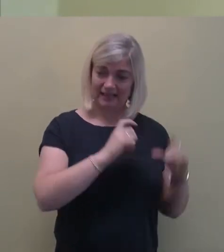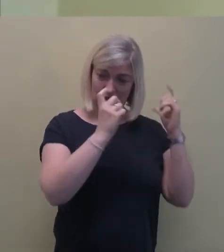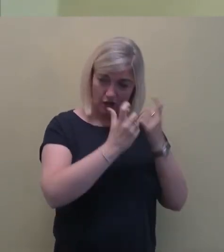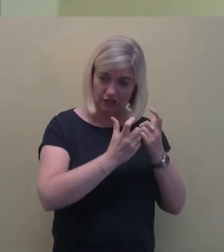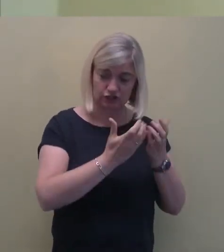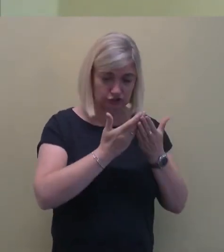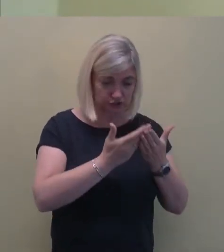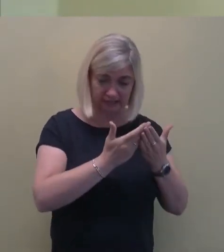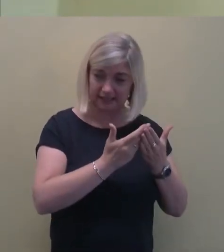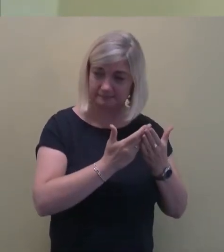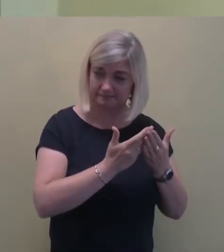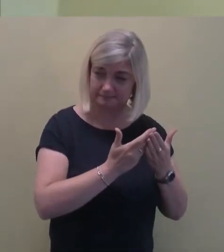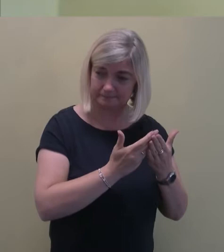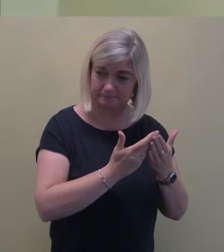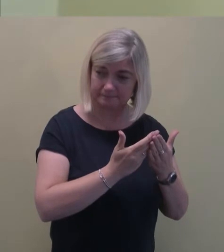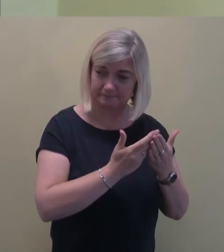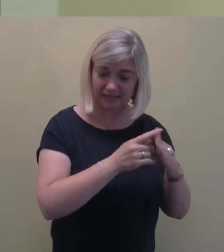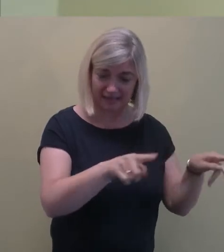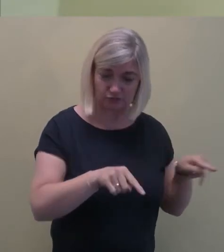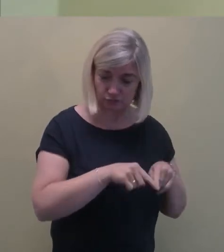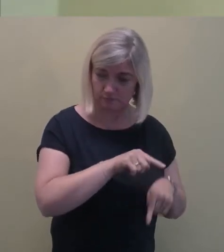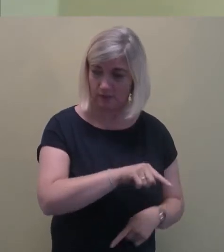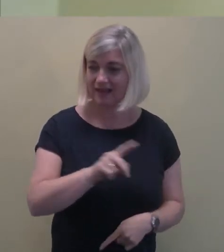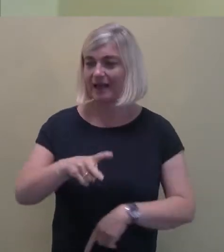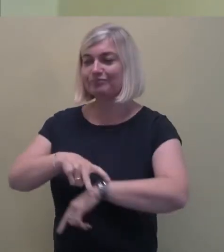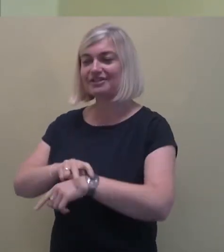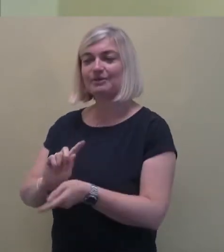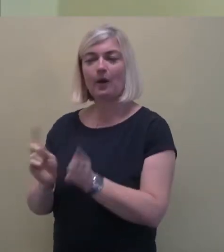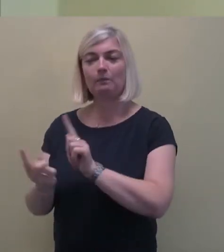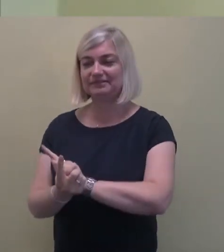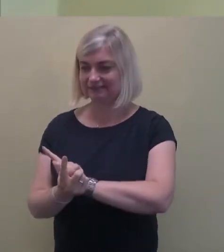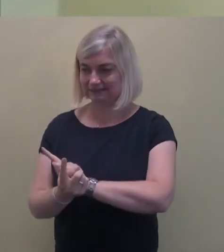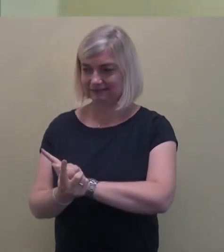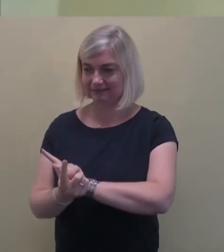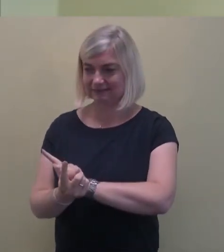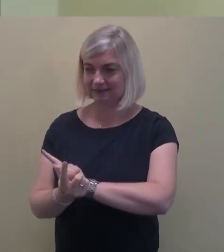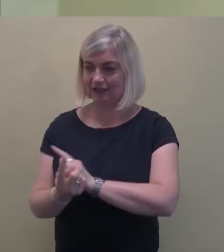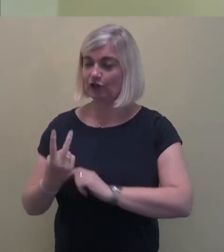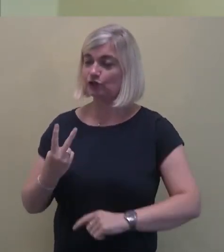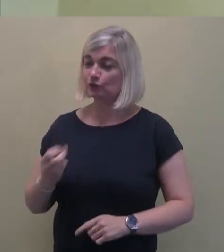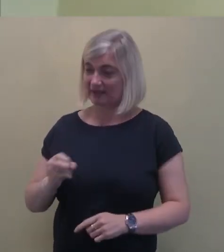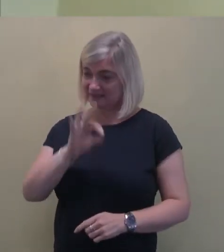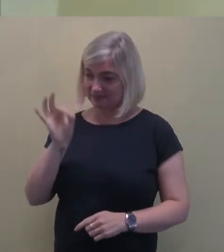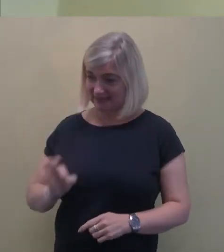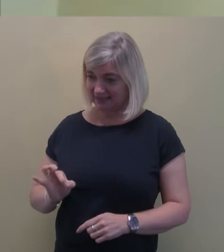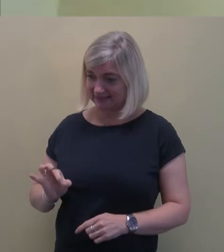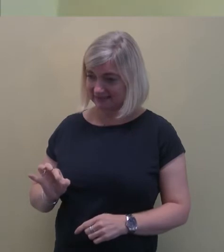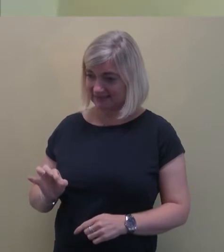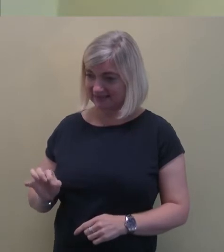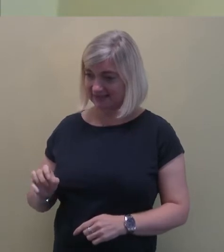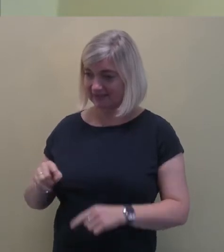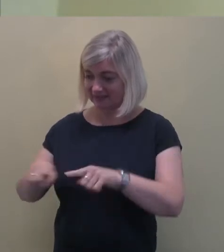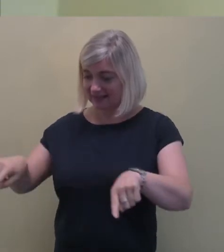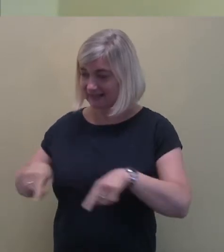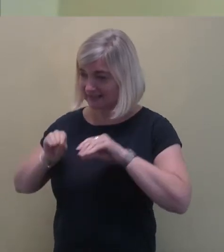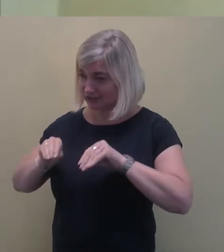placement, that really provides a good opportunity to get you the skills to progress straight onto employment after completing the level 3. Or universities obviously